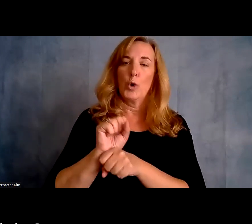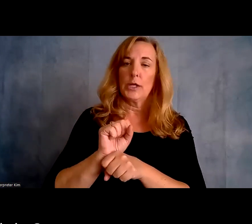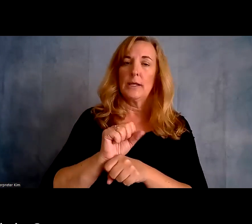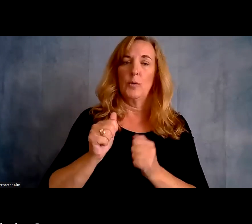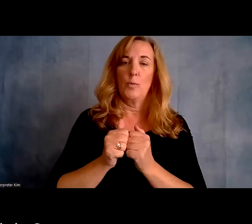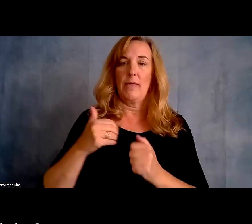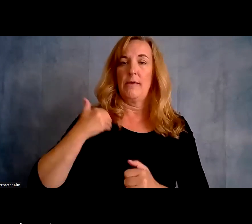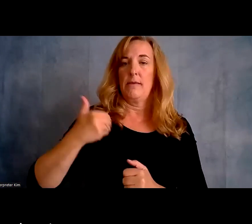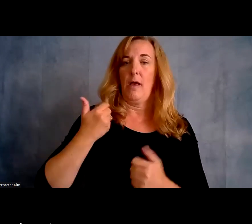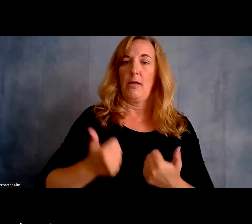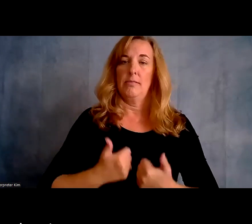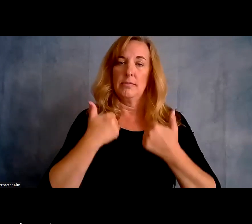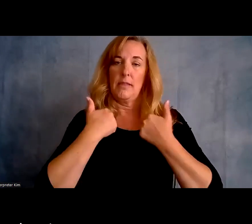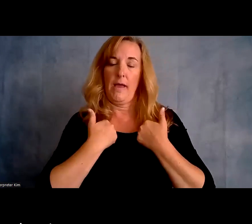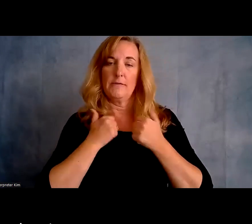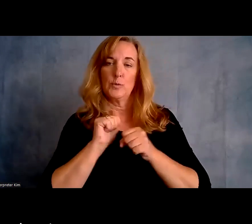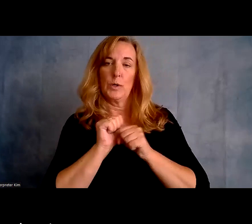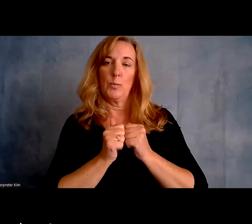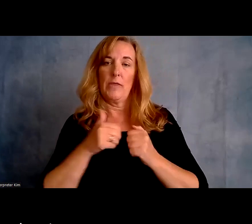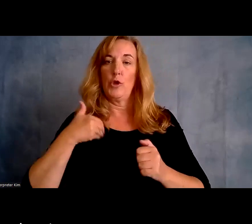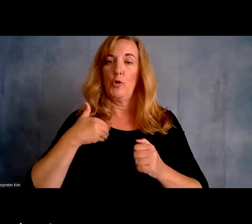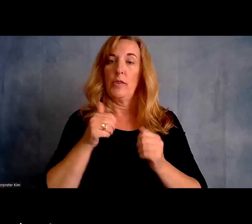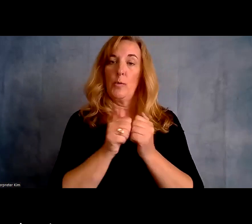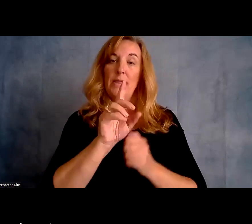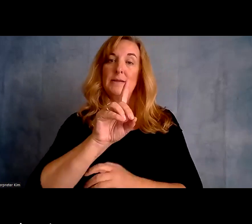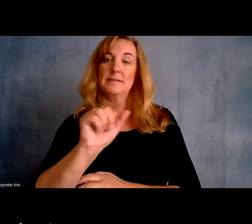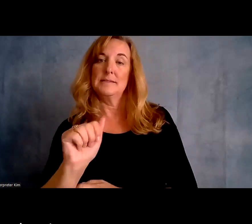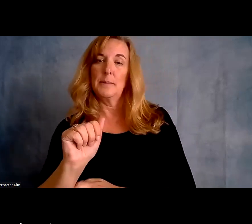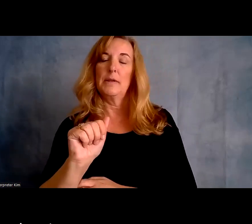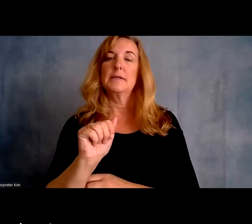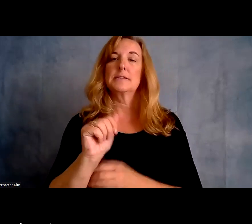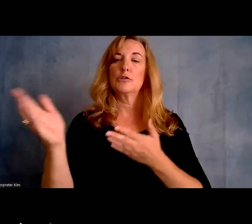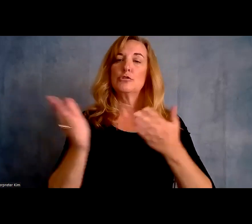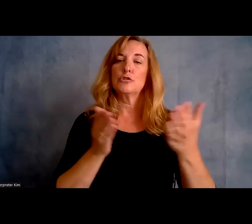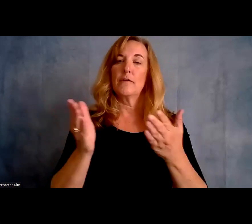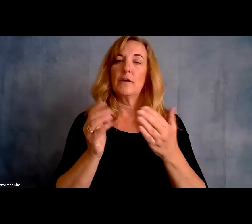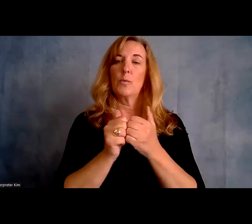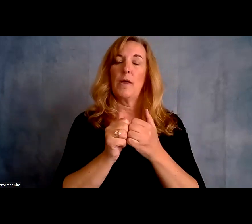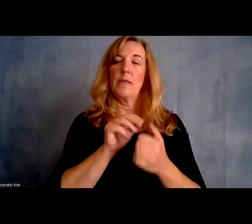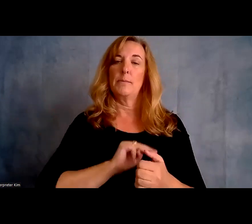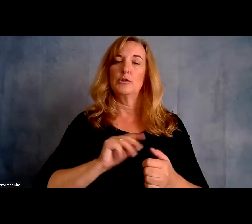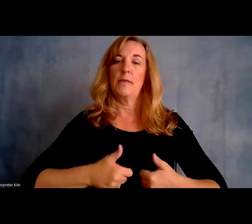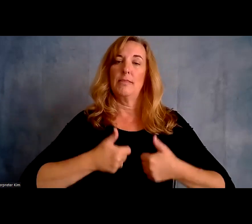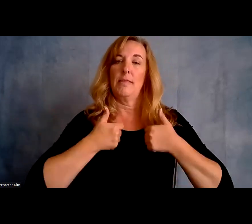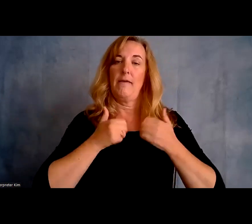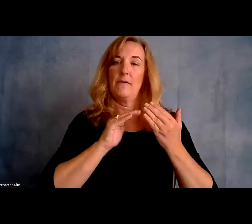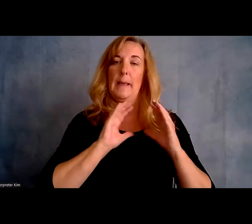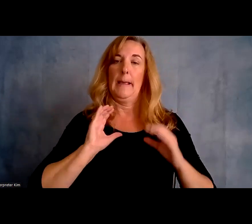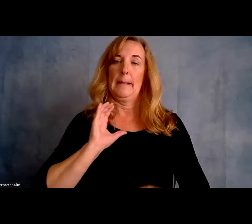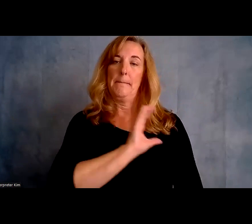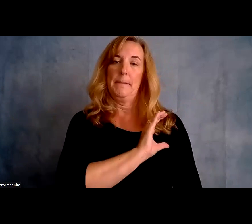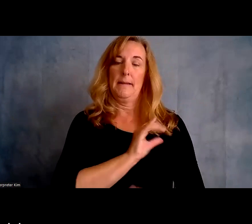Young Life's work with youth with disabilities, and serving on Capernaum's mission-wide committee. His writings include Amplifying